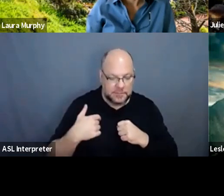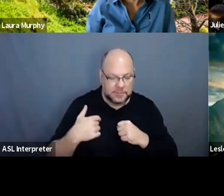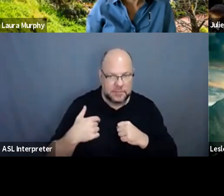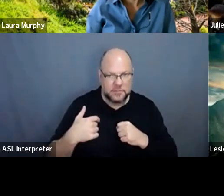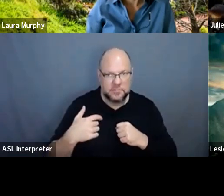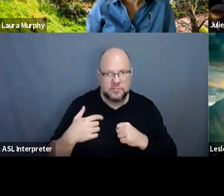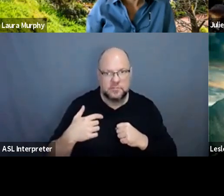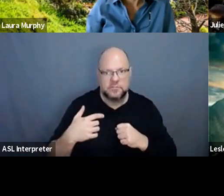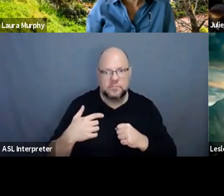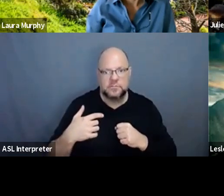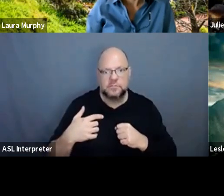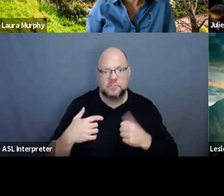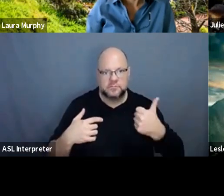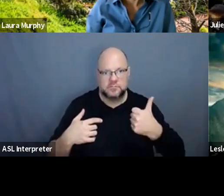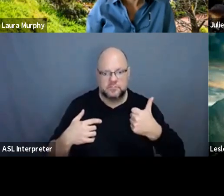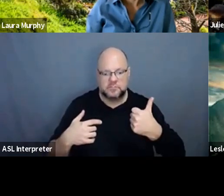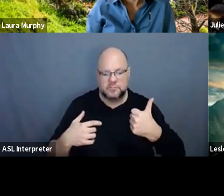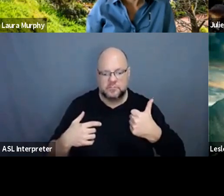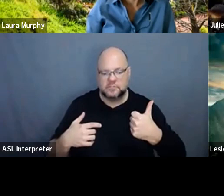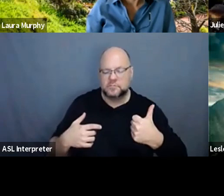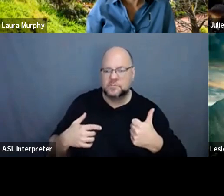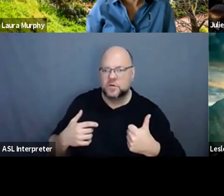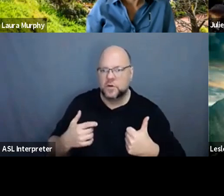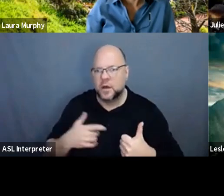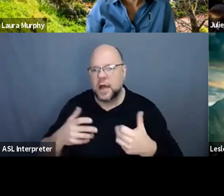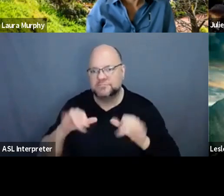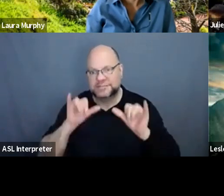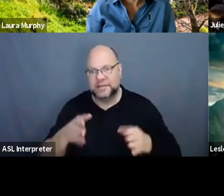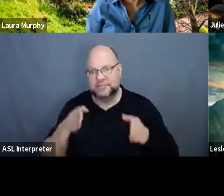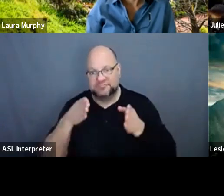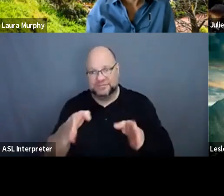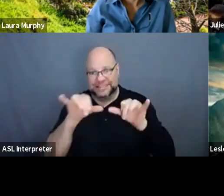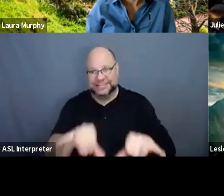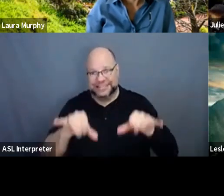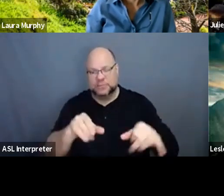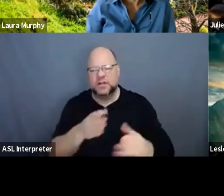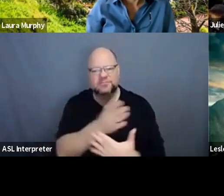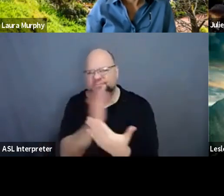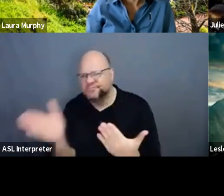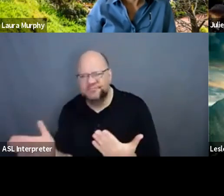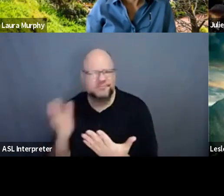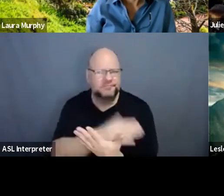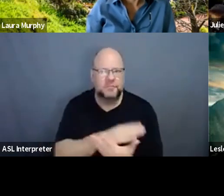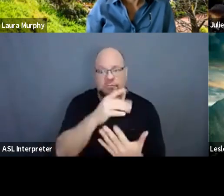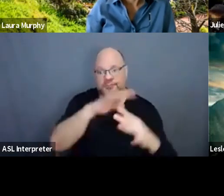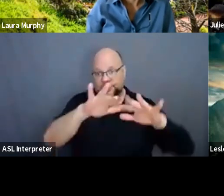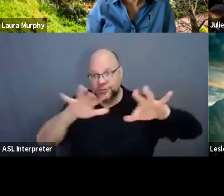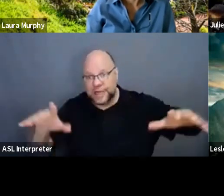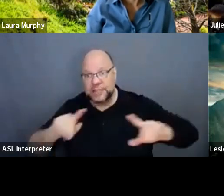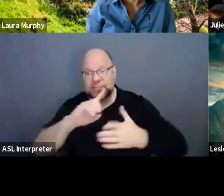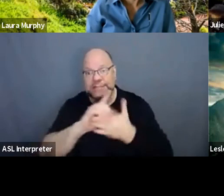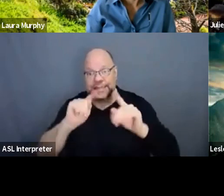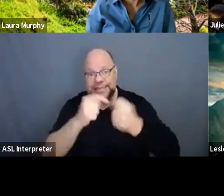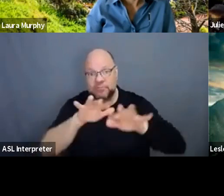to that is not necessarily stay in your own lane, but there's two ways: diversifying your design team so that